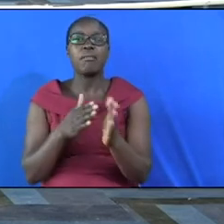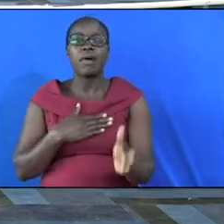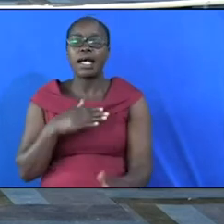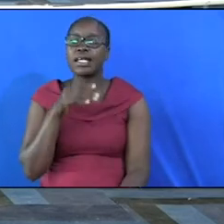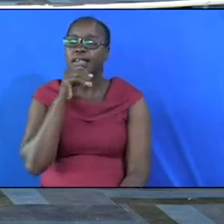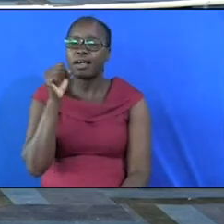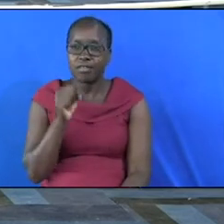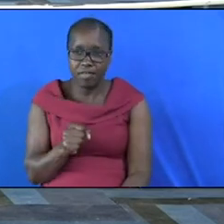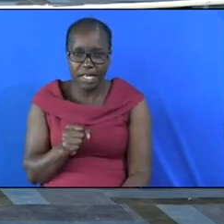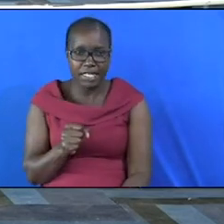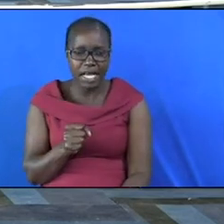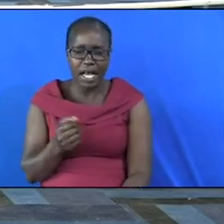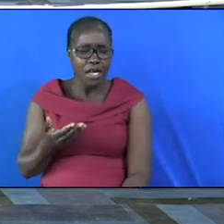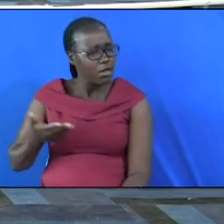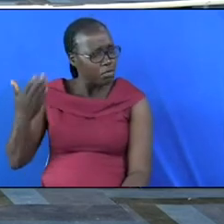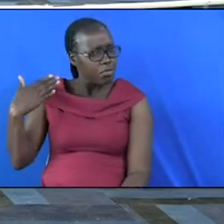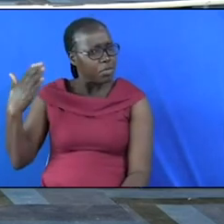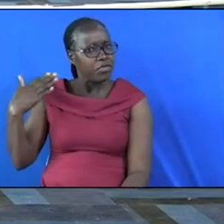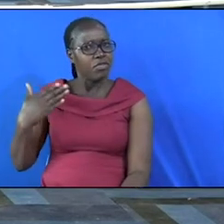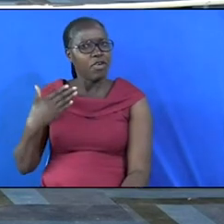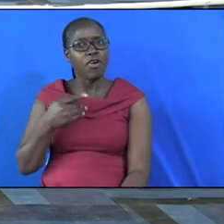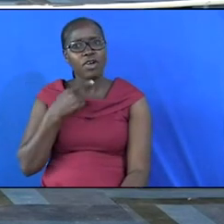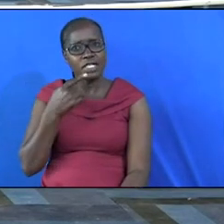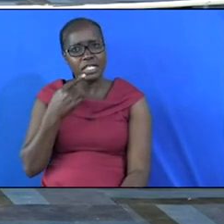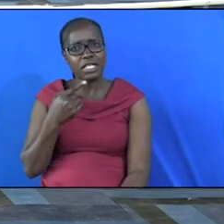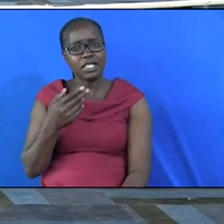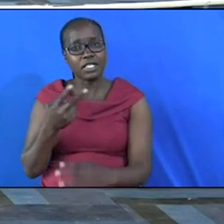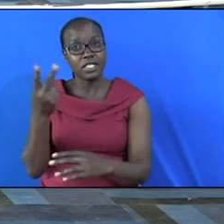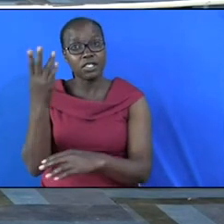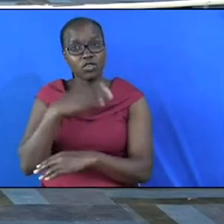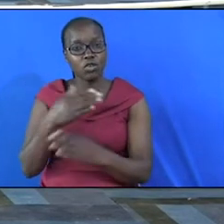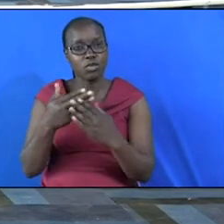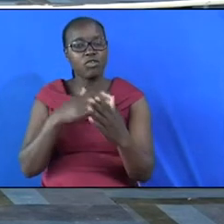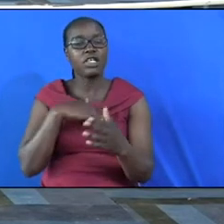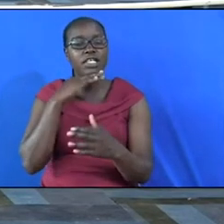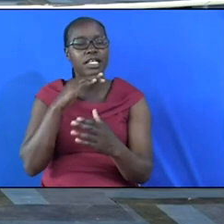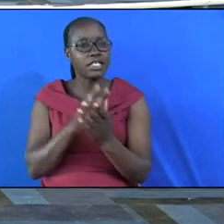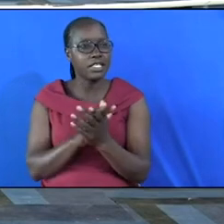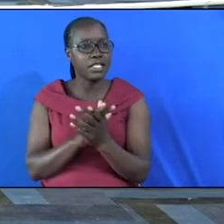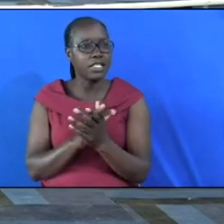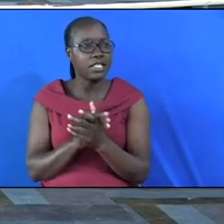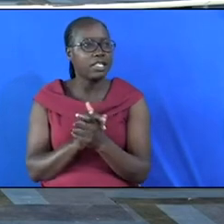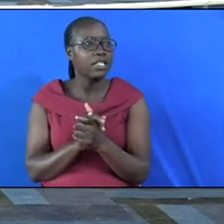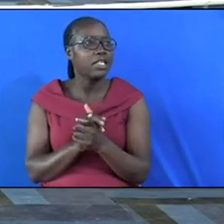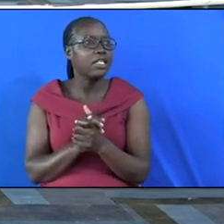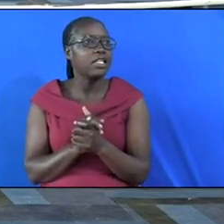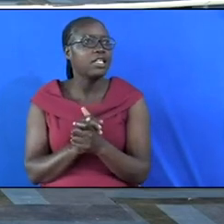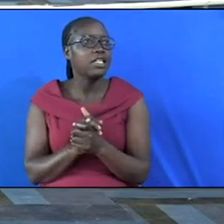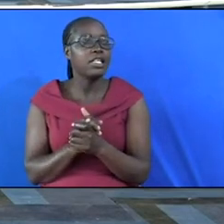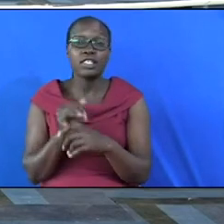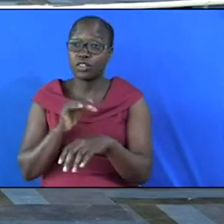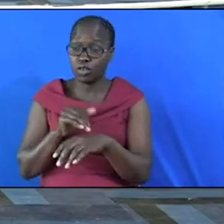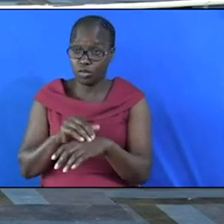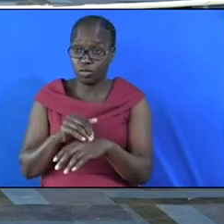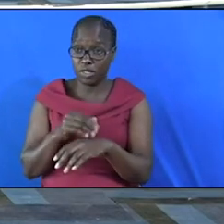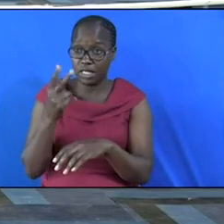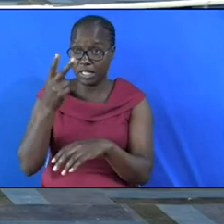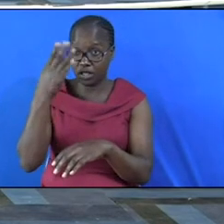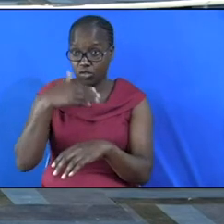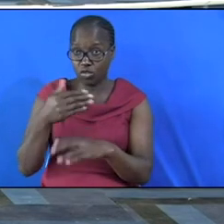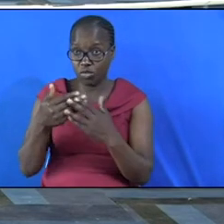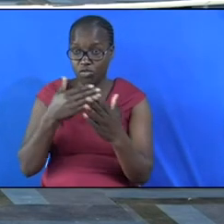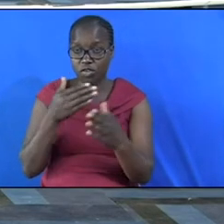grandfather used to tell me 2 days before he died. My grandfather, Aloo, told me 2 days before he